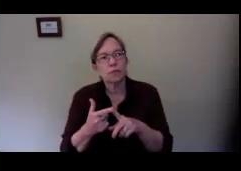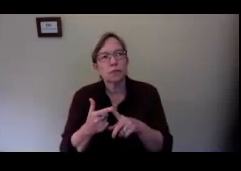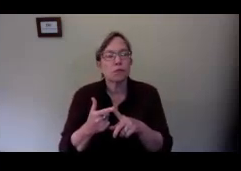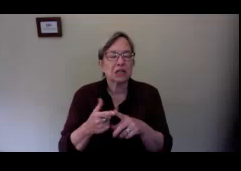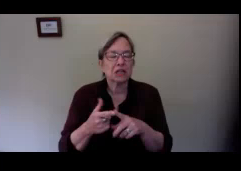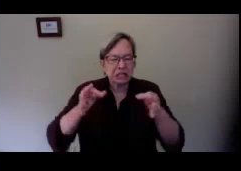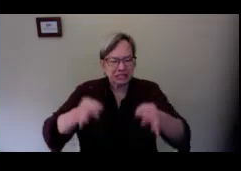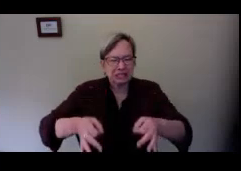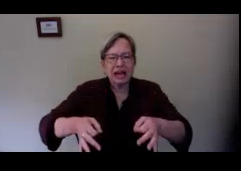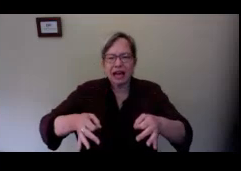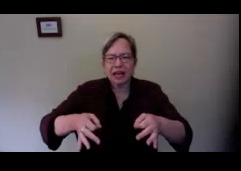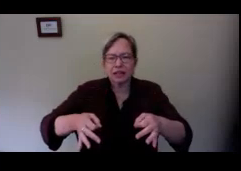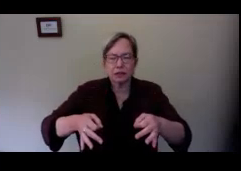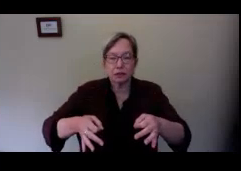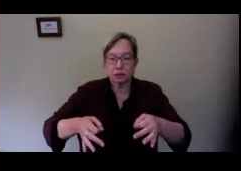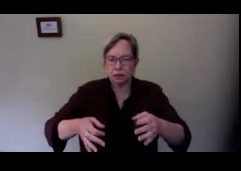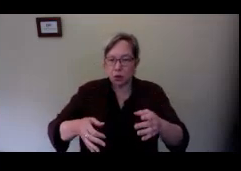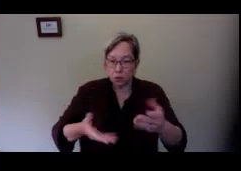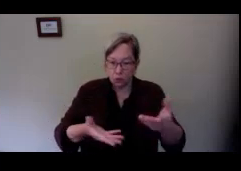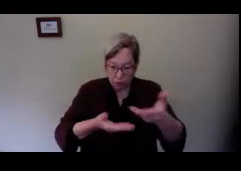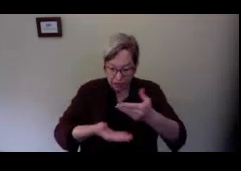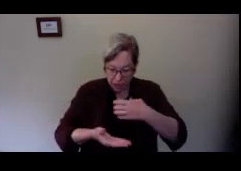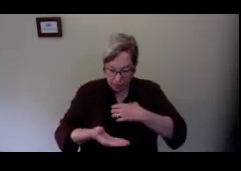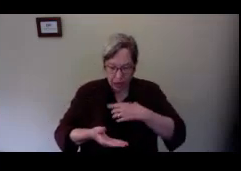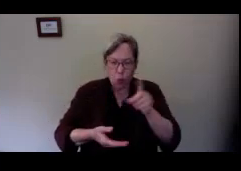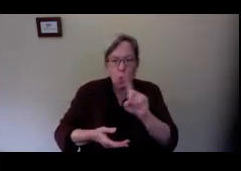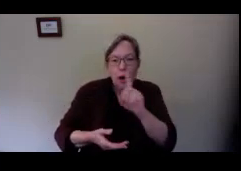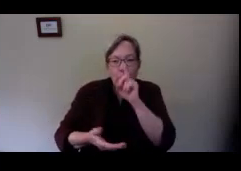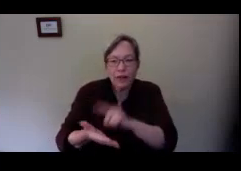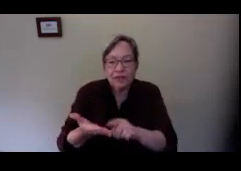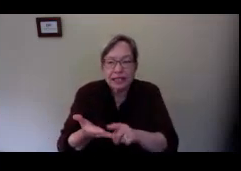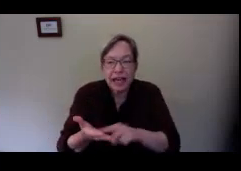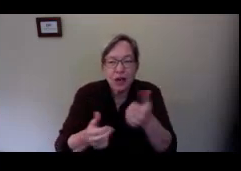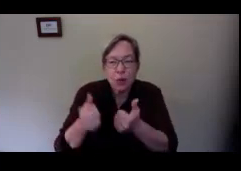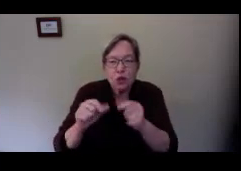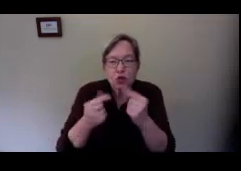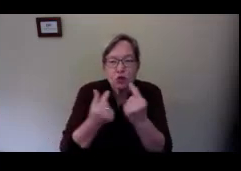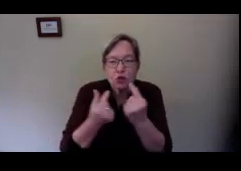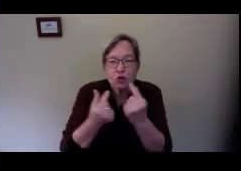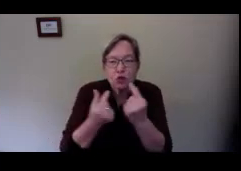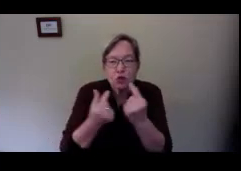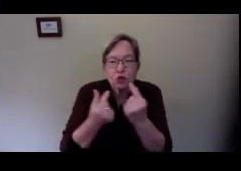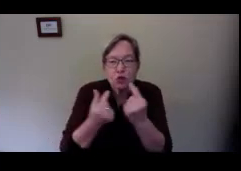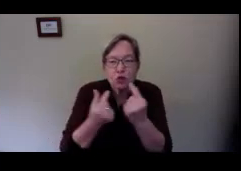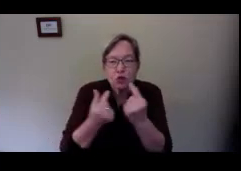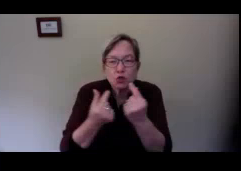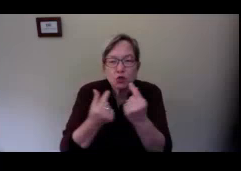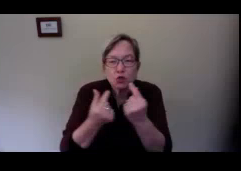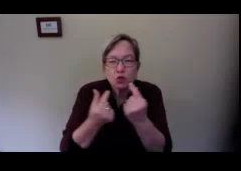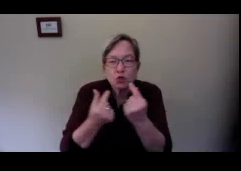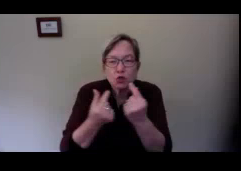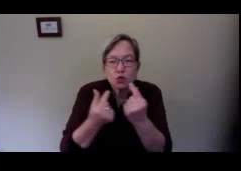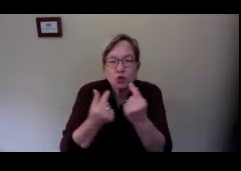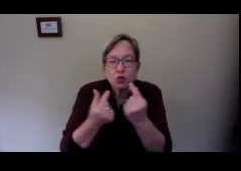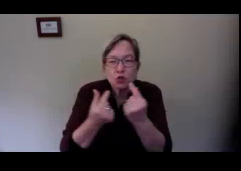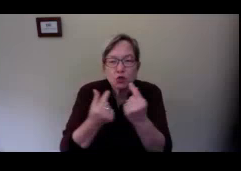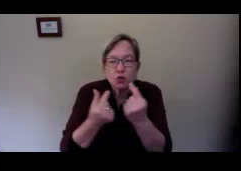decide where complaints are investigated geographically, with some